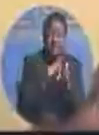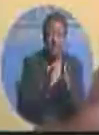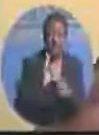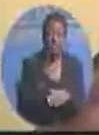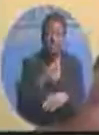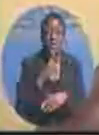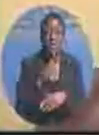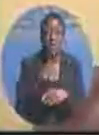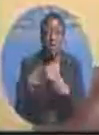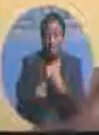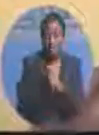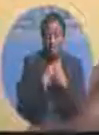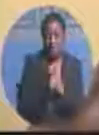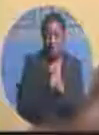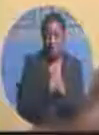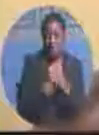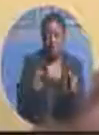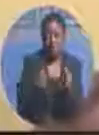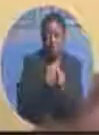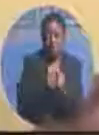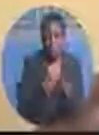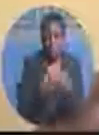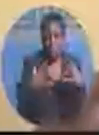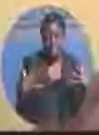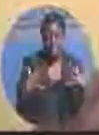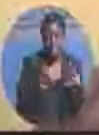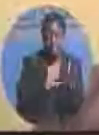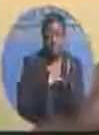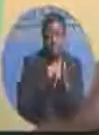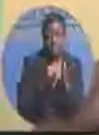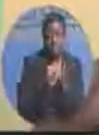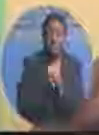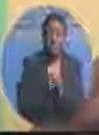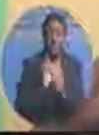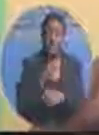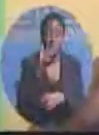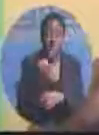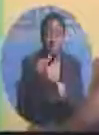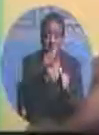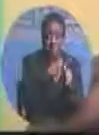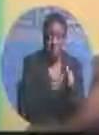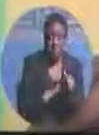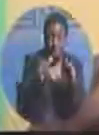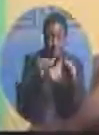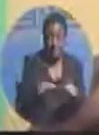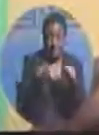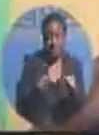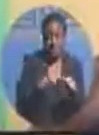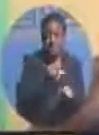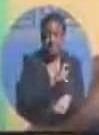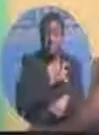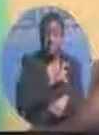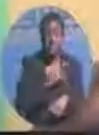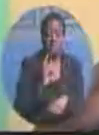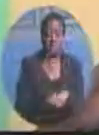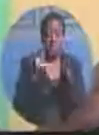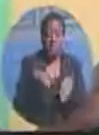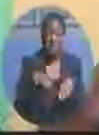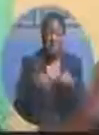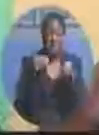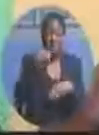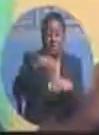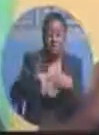Okay, with the avalanche of crime that has been taking place in this country, we need every able-bodied officer we could put into the fight against crime.